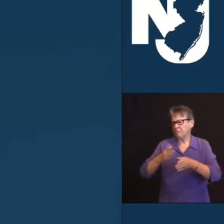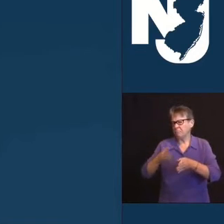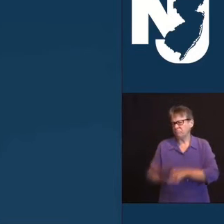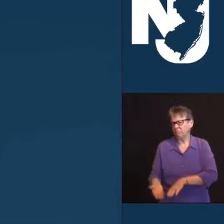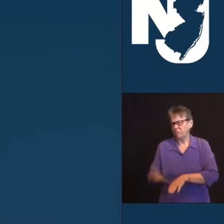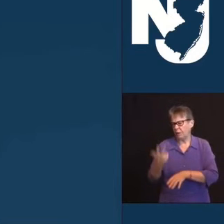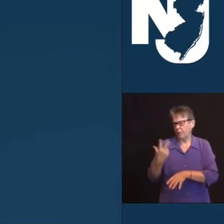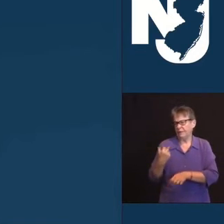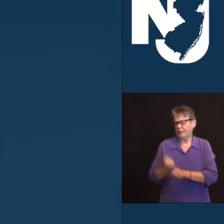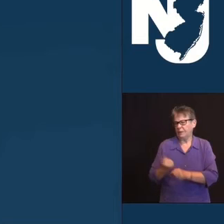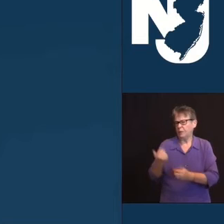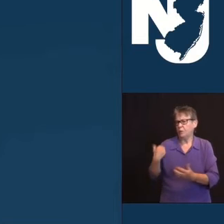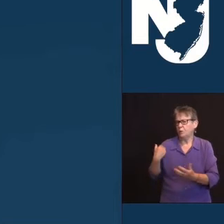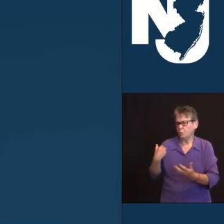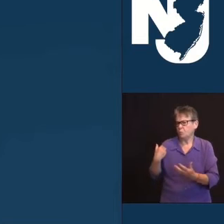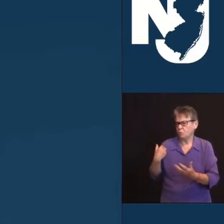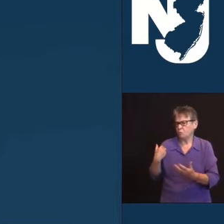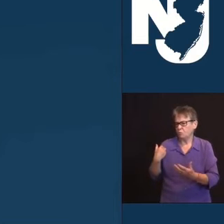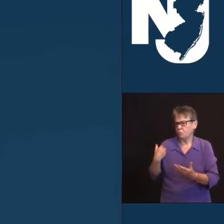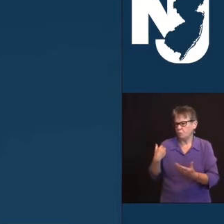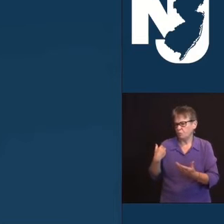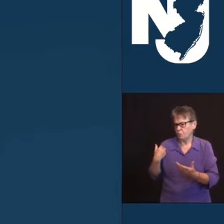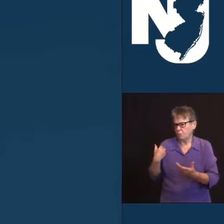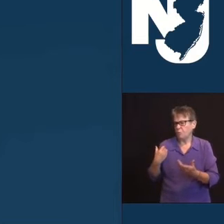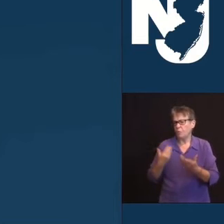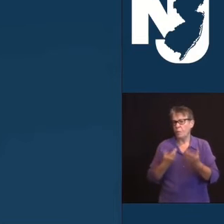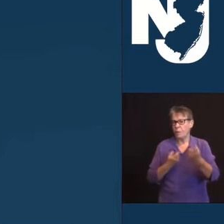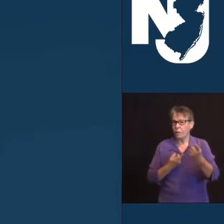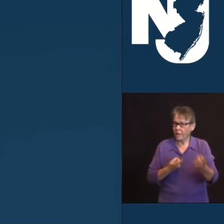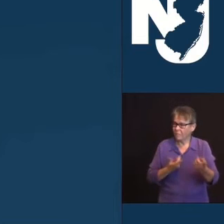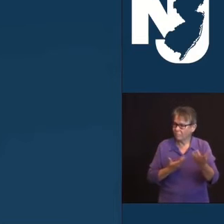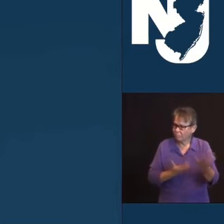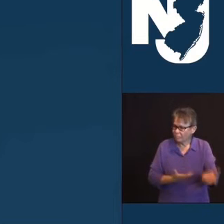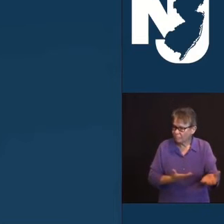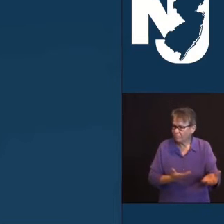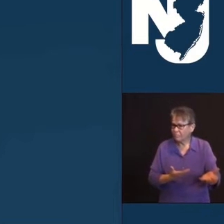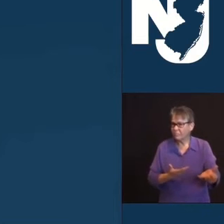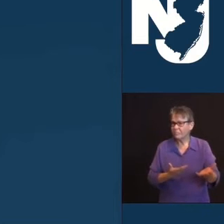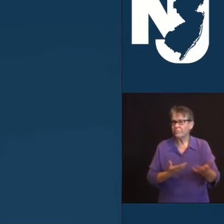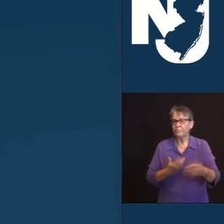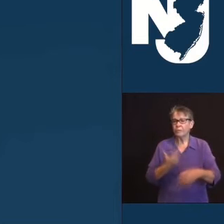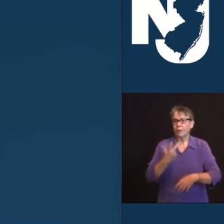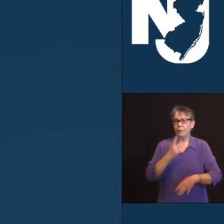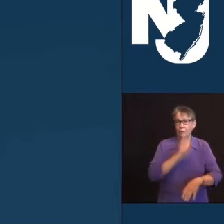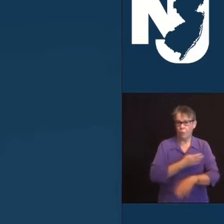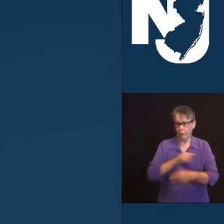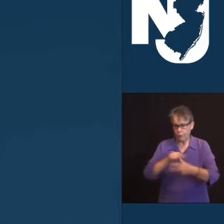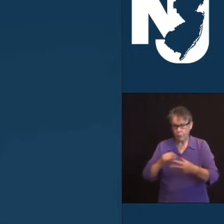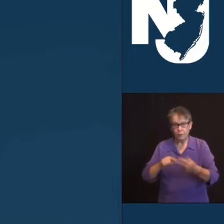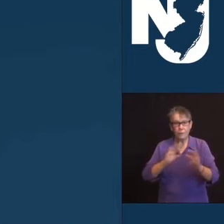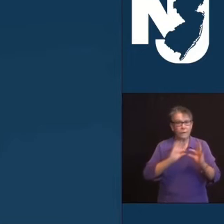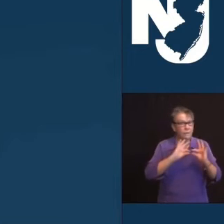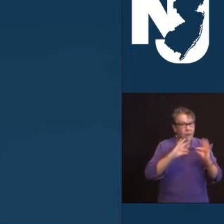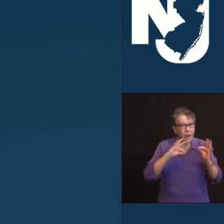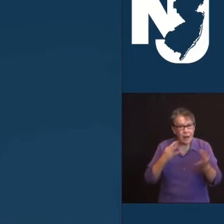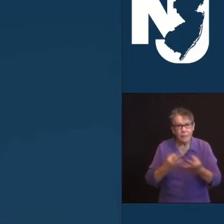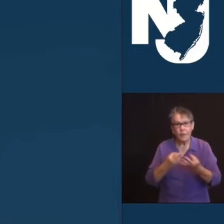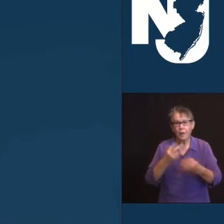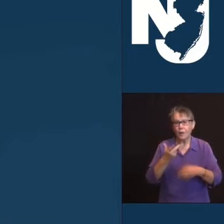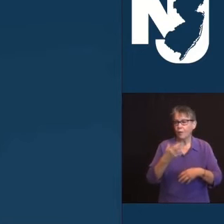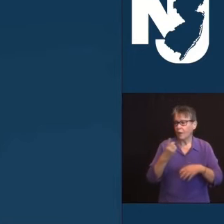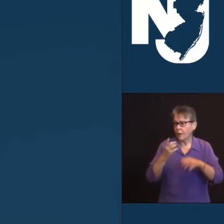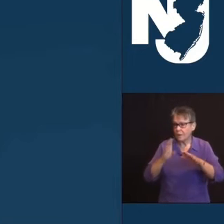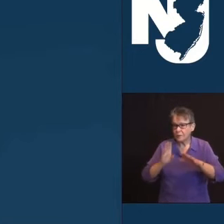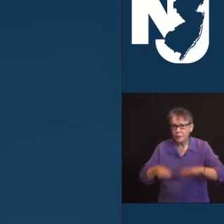well. Howard's also survived by their families, his daughter's families, including his grandchildren, Jared, Sydney, and